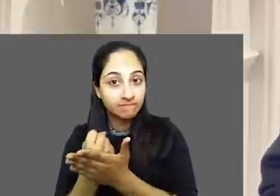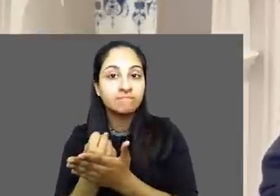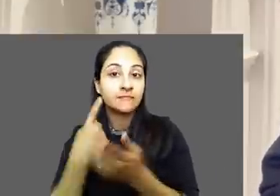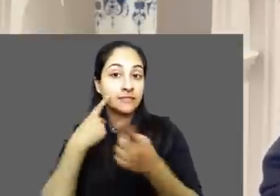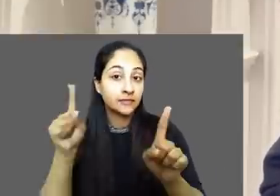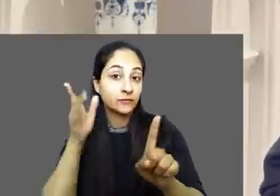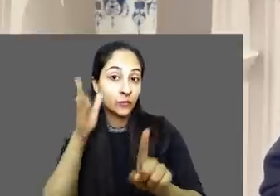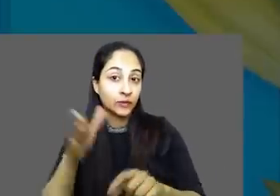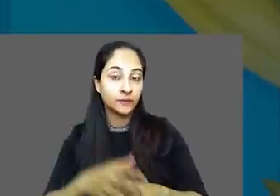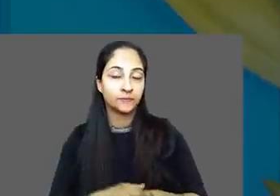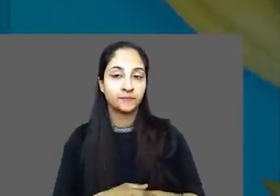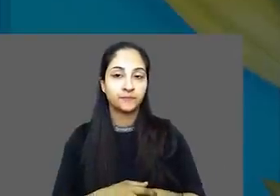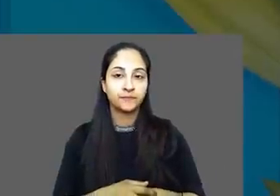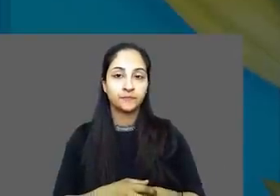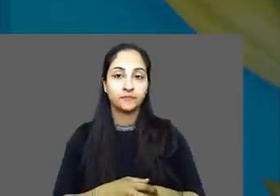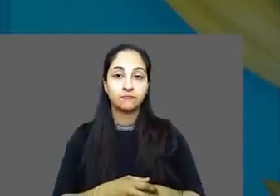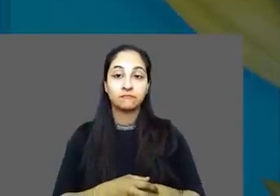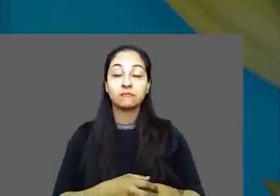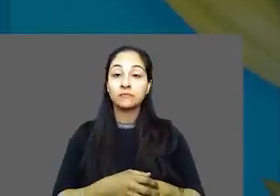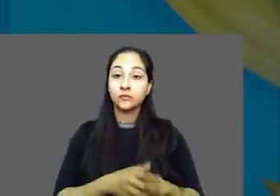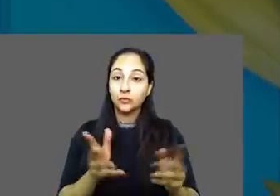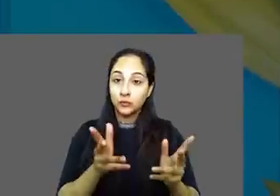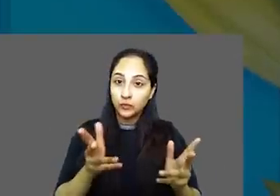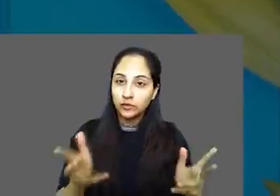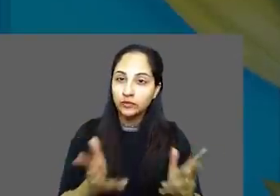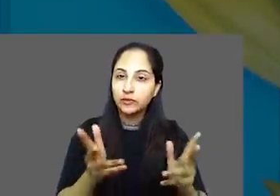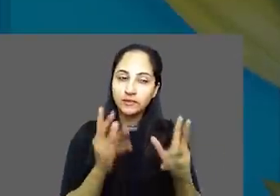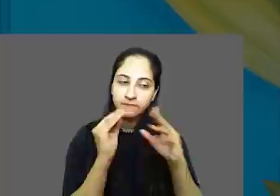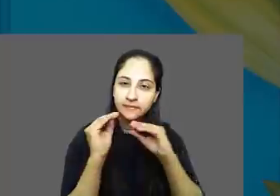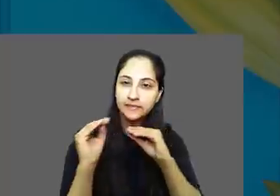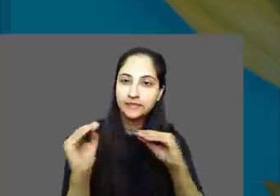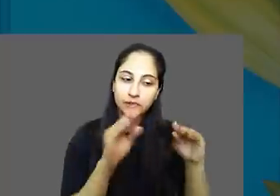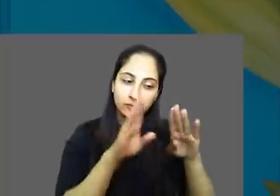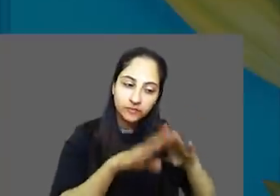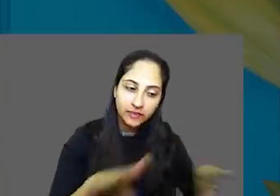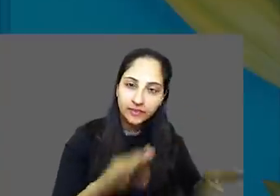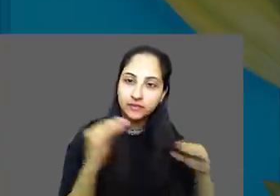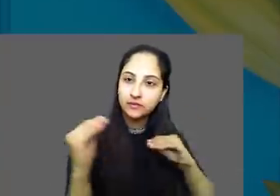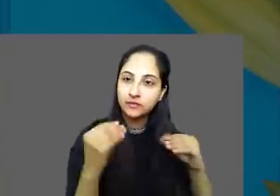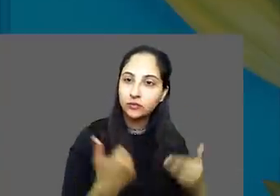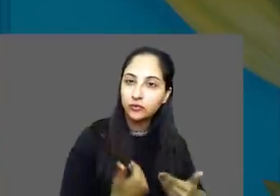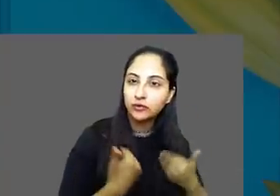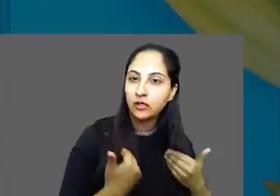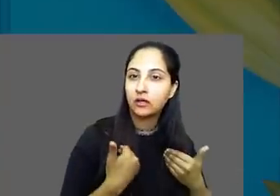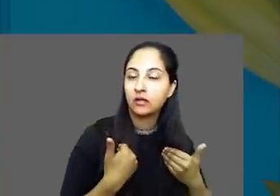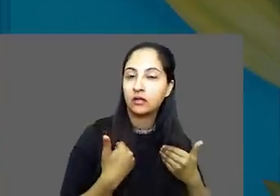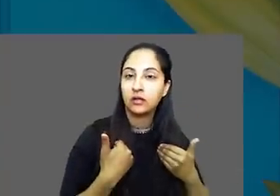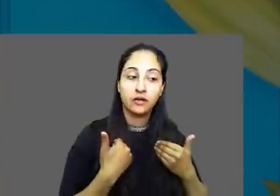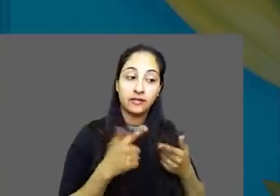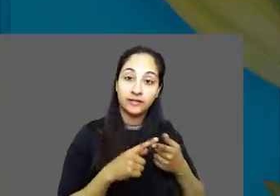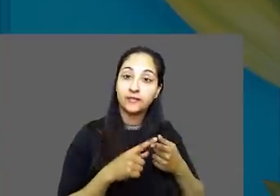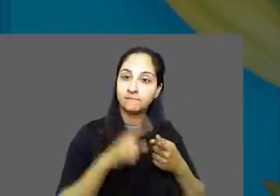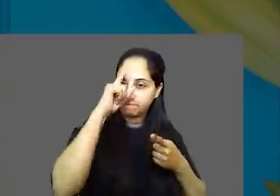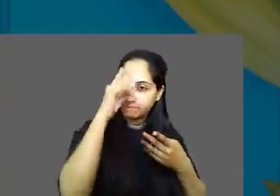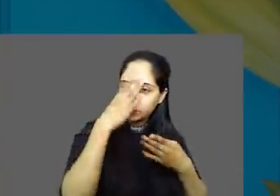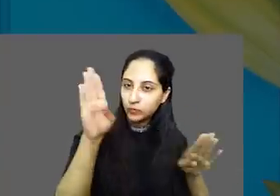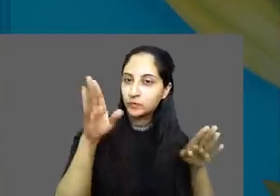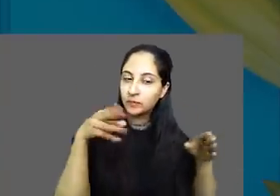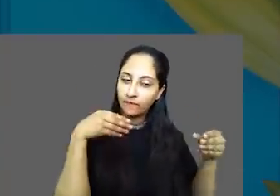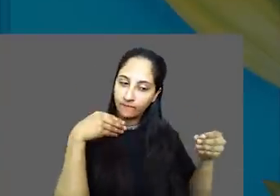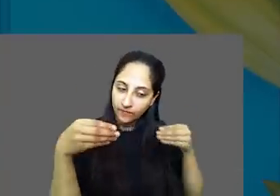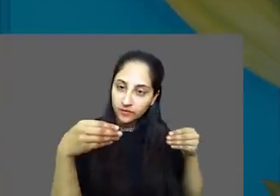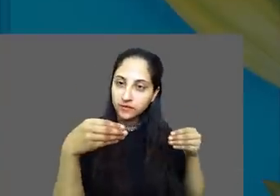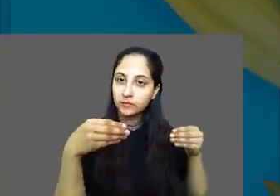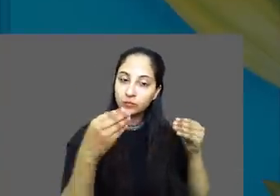moving forward from here. You know, you've listed quite a few things there. I want to kind of try to tease a few of them out, but maybe I'll try to get personal for a second, which is, you